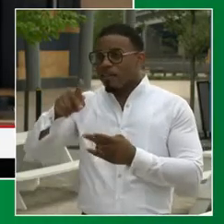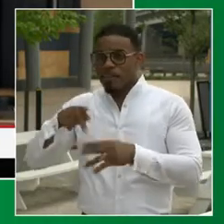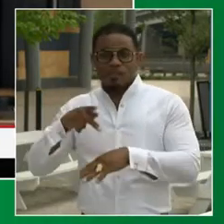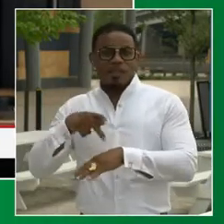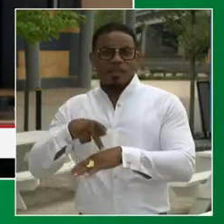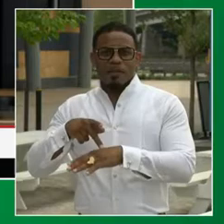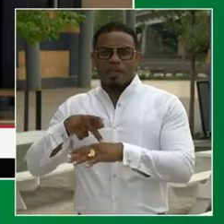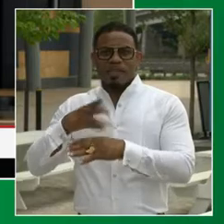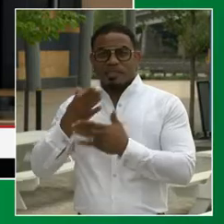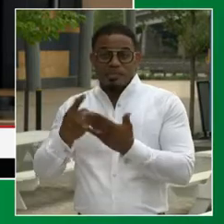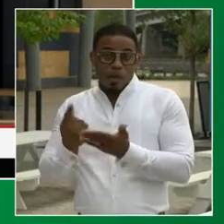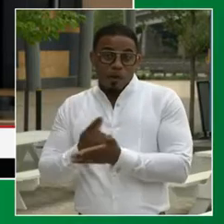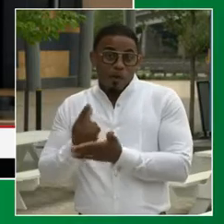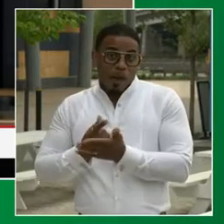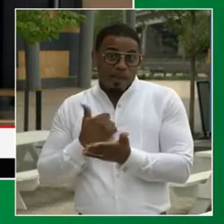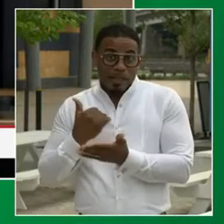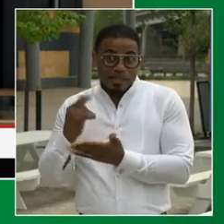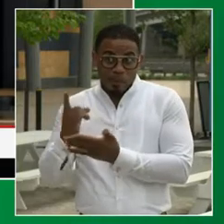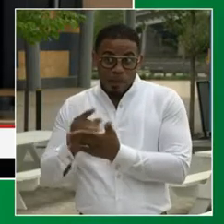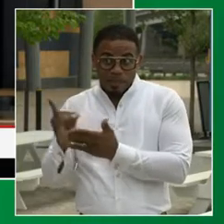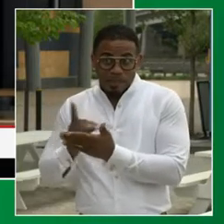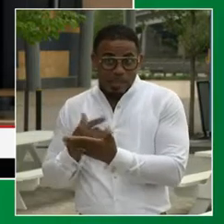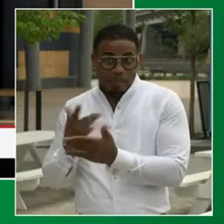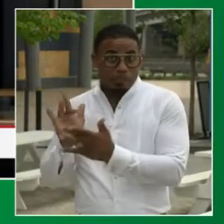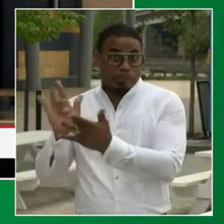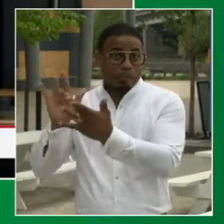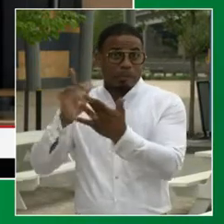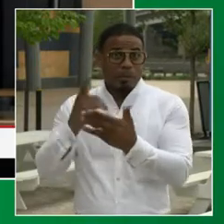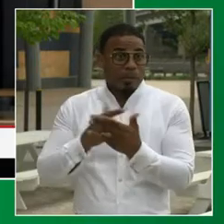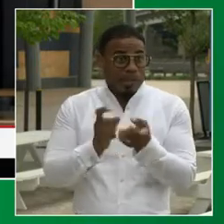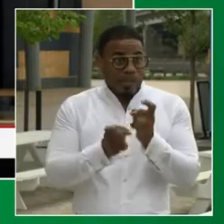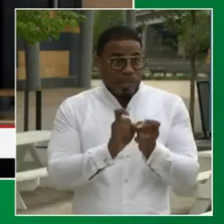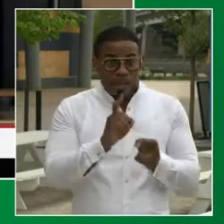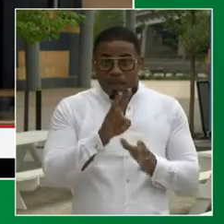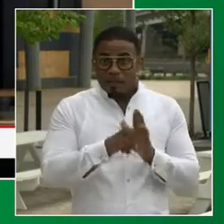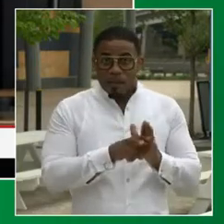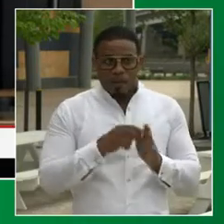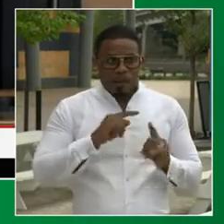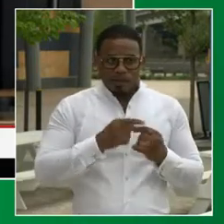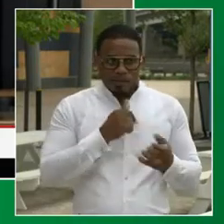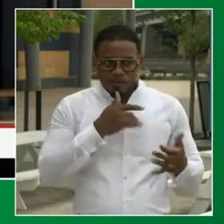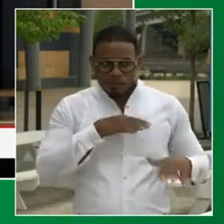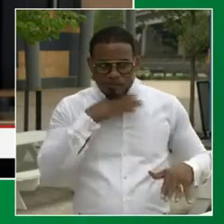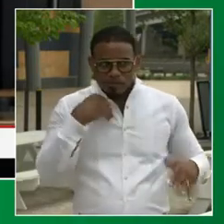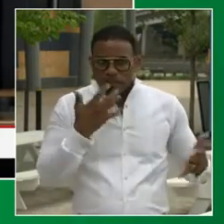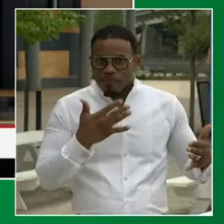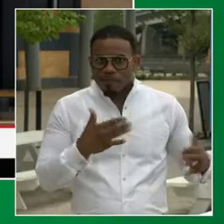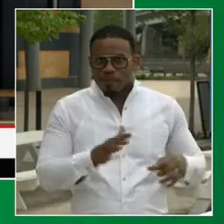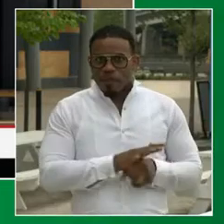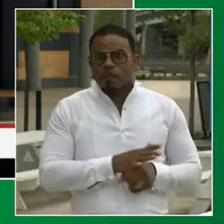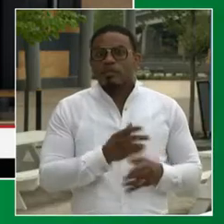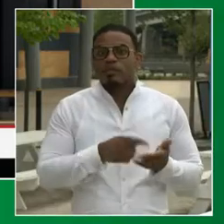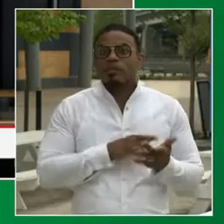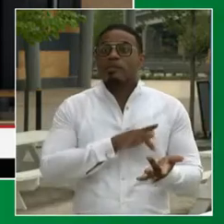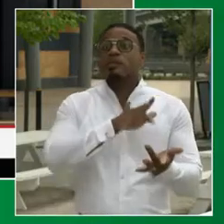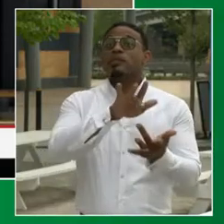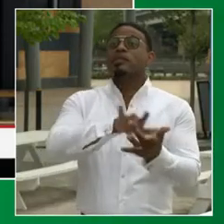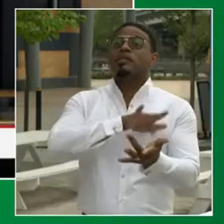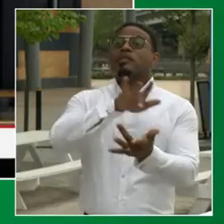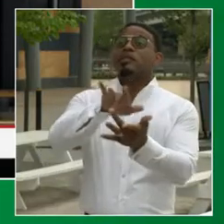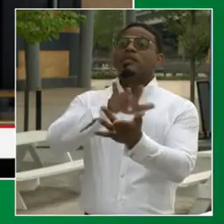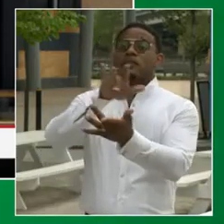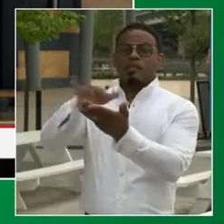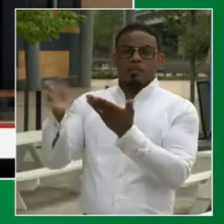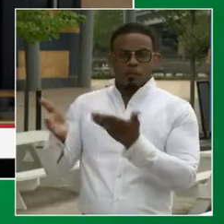do graphics. Somebody need me to do graphic design. Sometimes I need to edit video, and my team is already overwhelmed. So sometimes I outsource